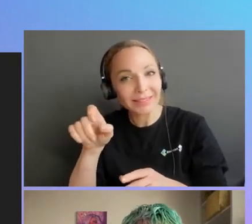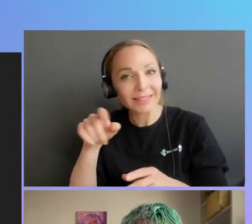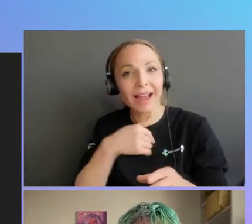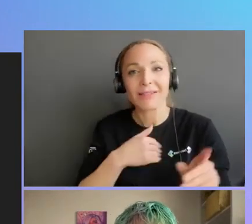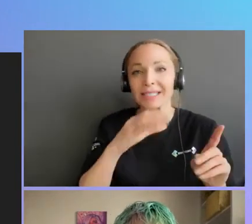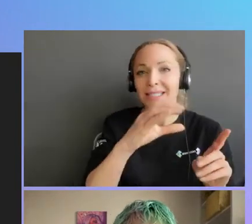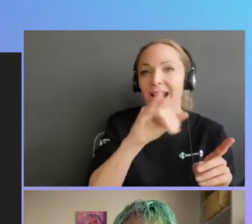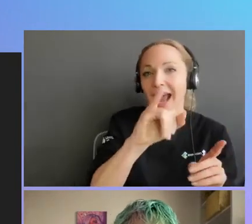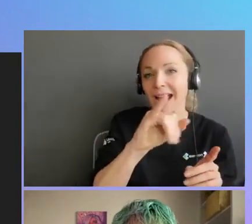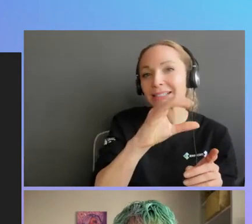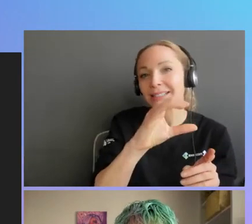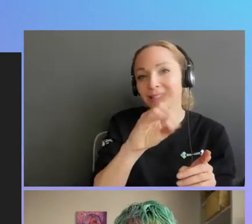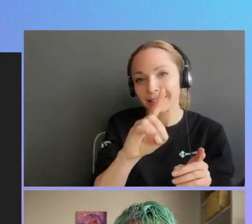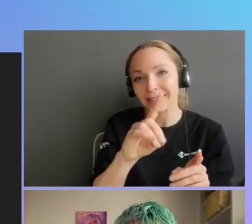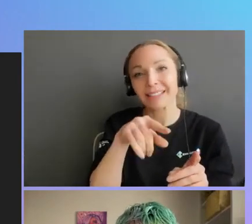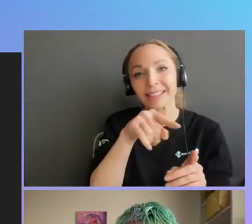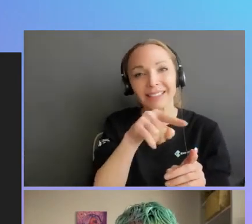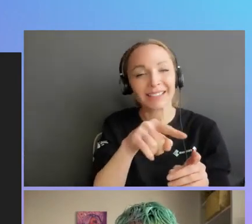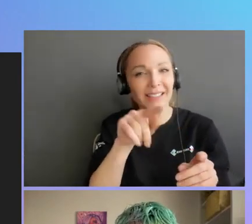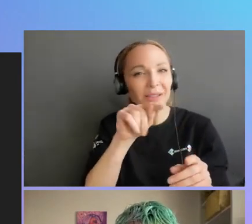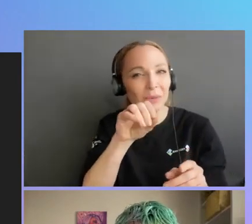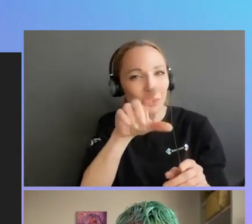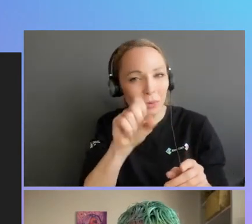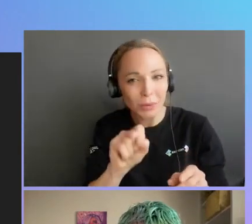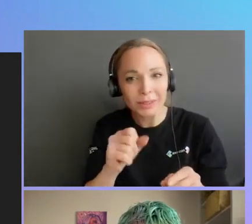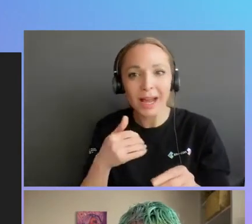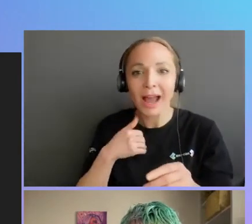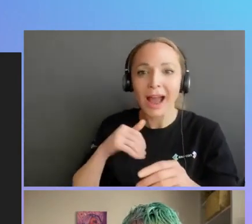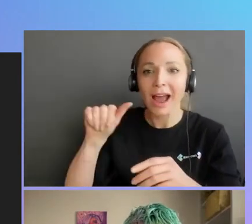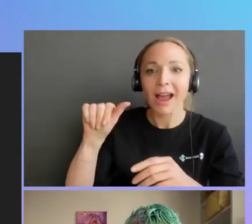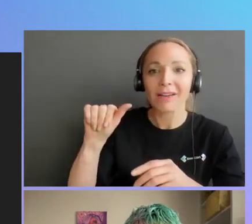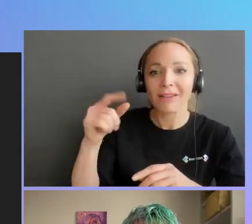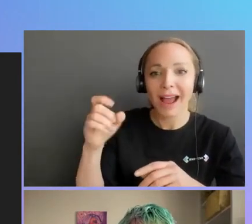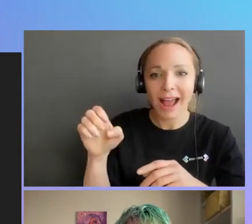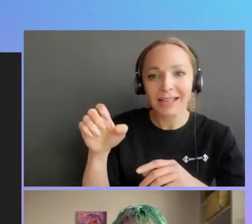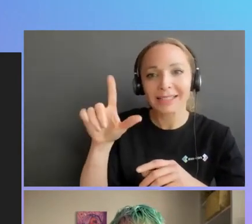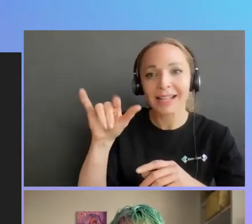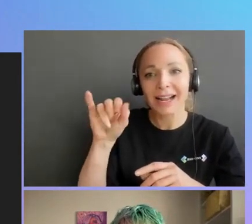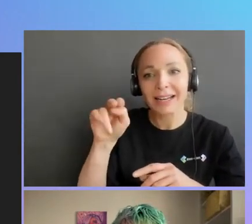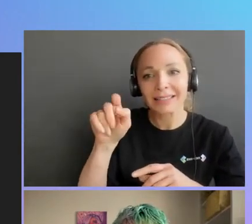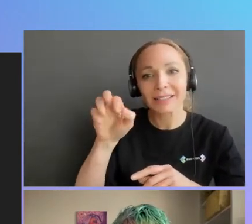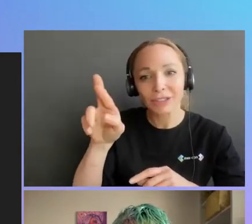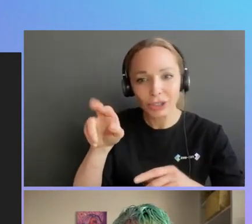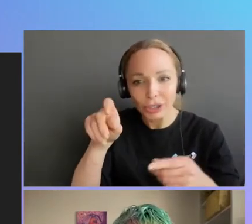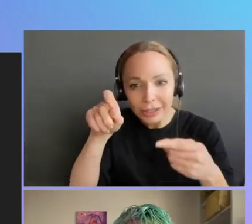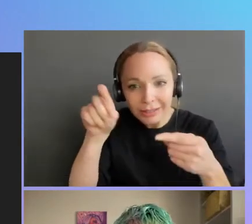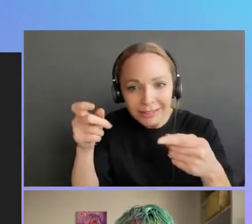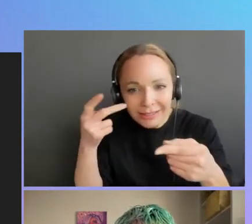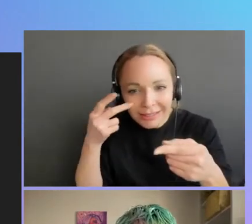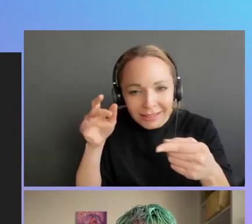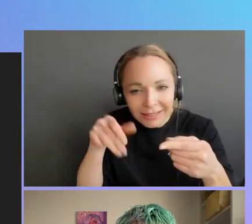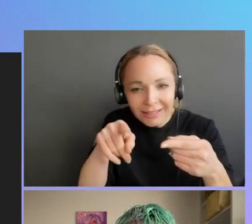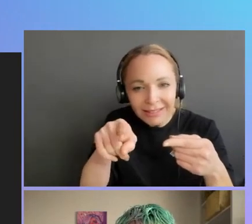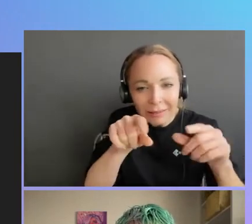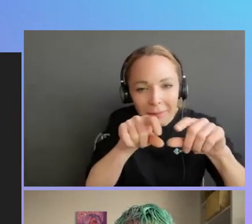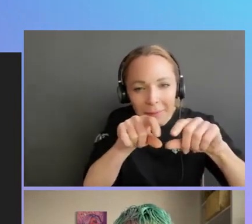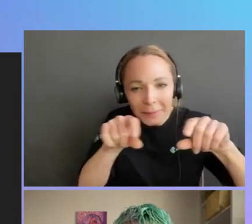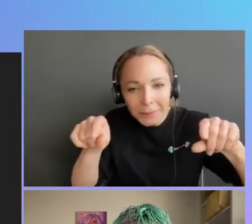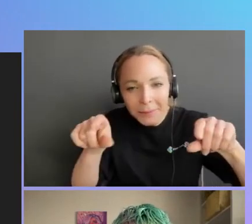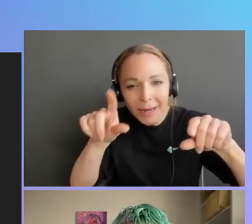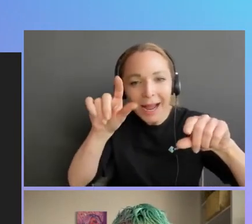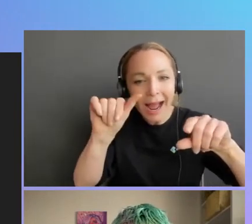showing you here is a pull request where we have the Axe Linter GitHub action enabled as a check, and it'll actually provide those